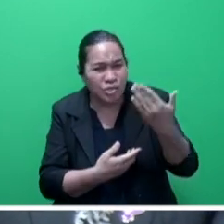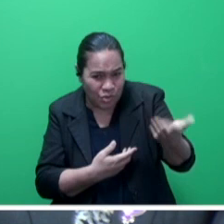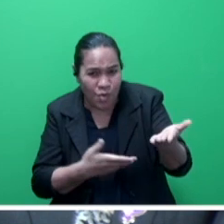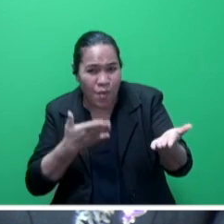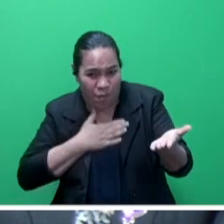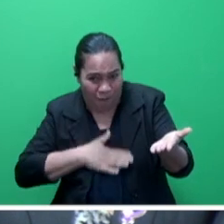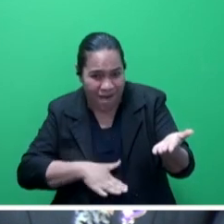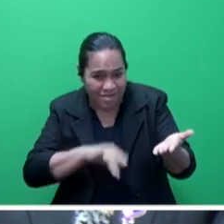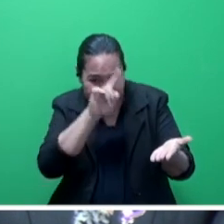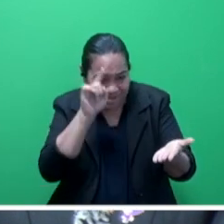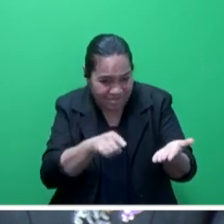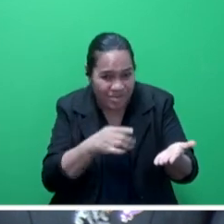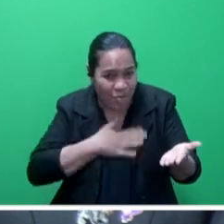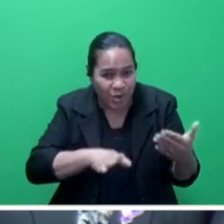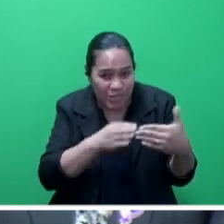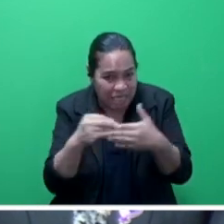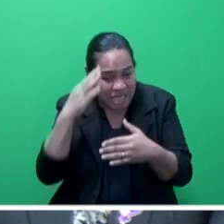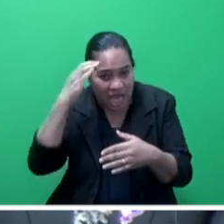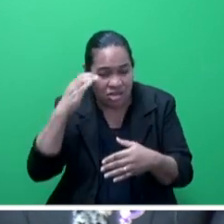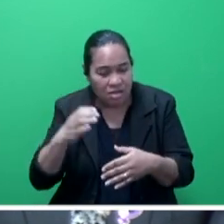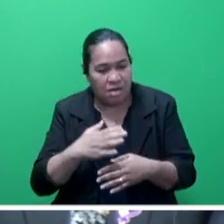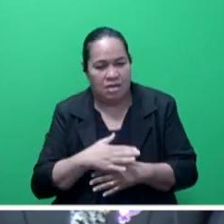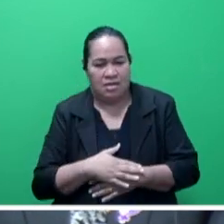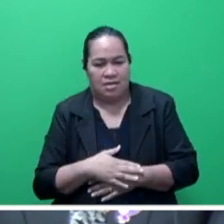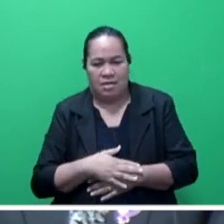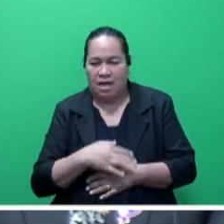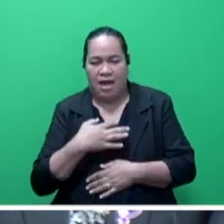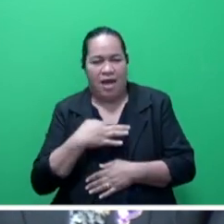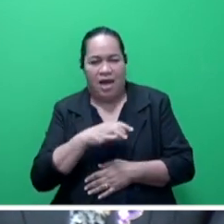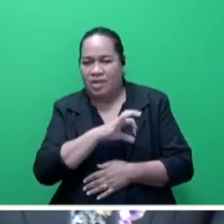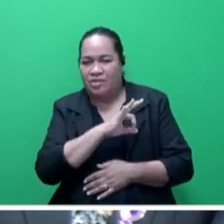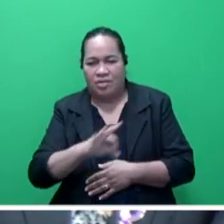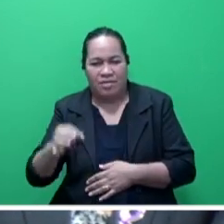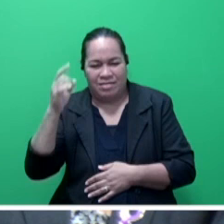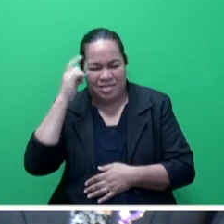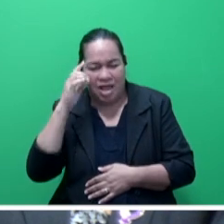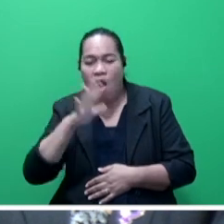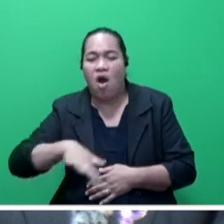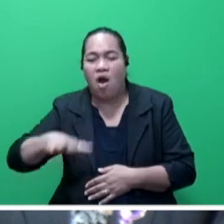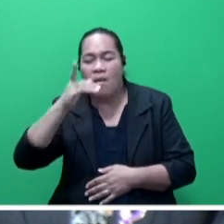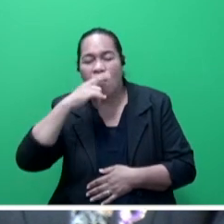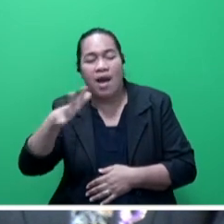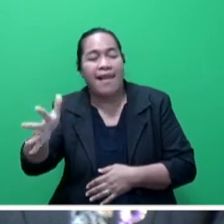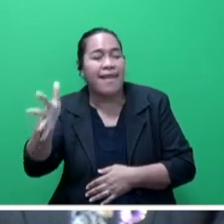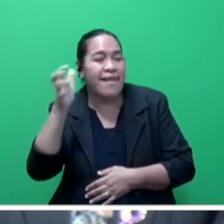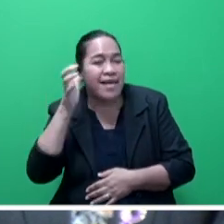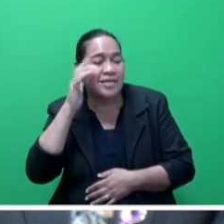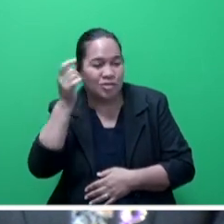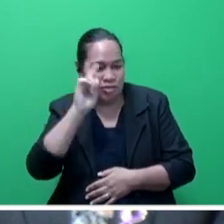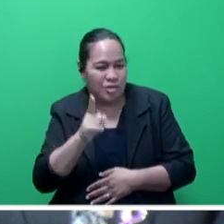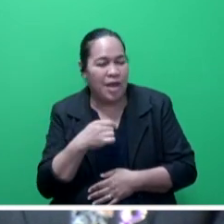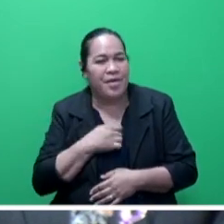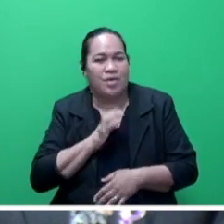lead the country, Honourable Speaker, sir? I doubt it. Everybody is listening today. They have been waiting